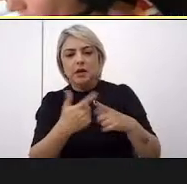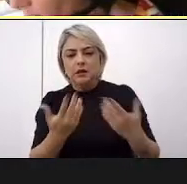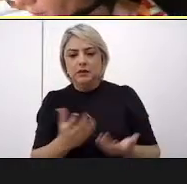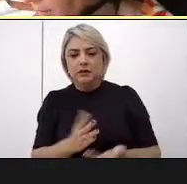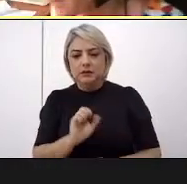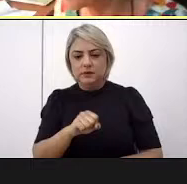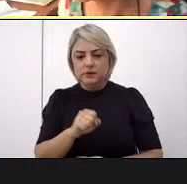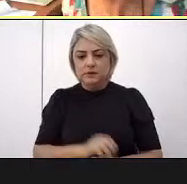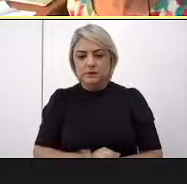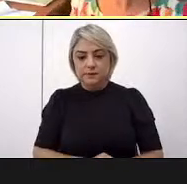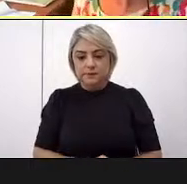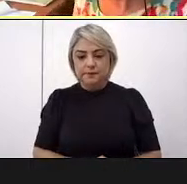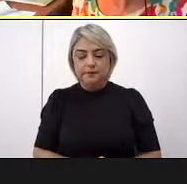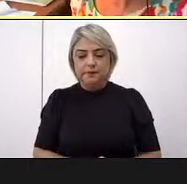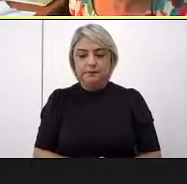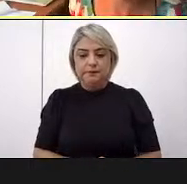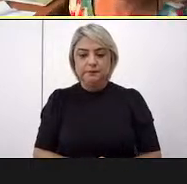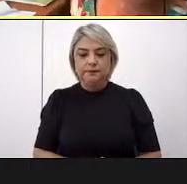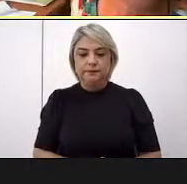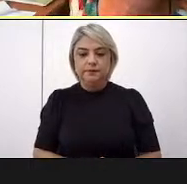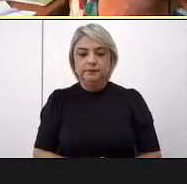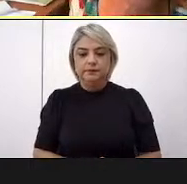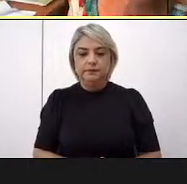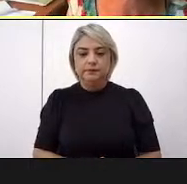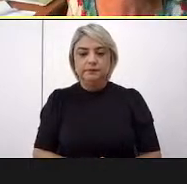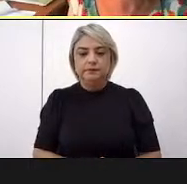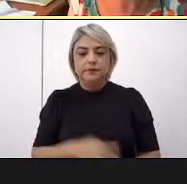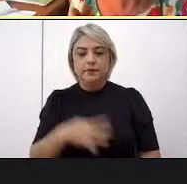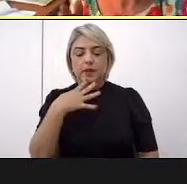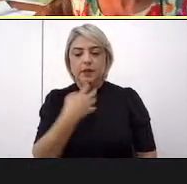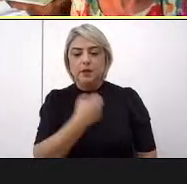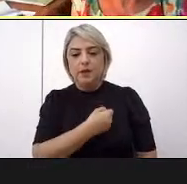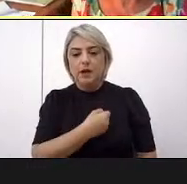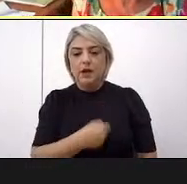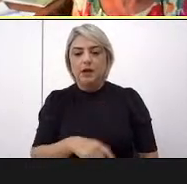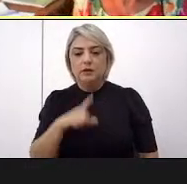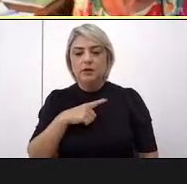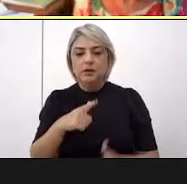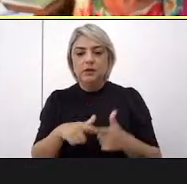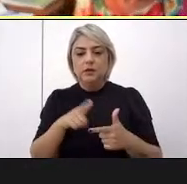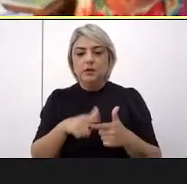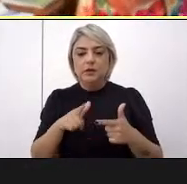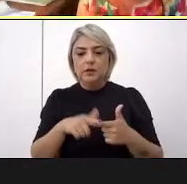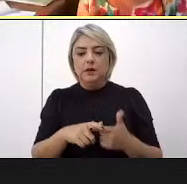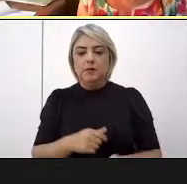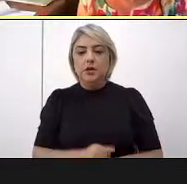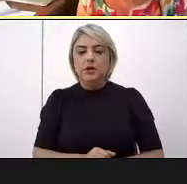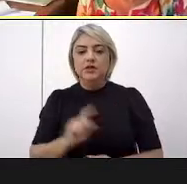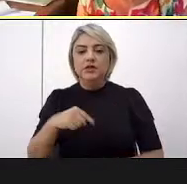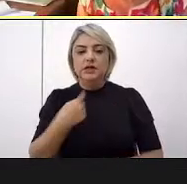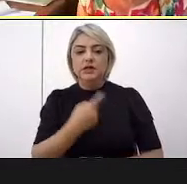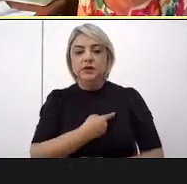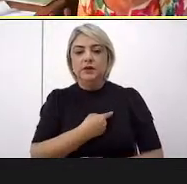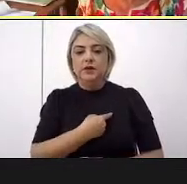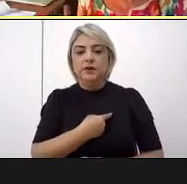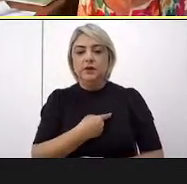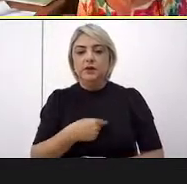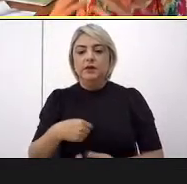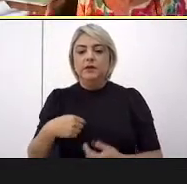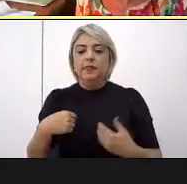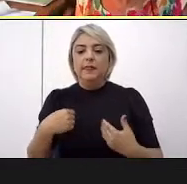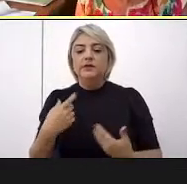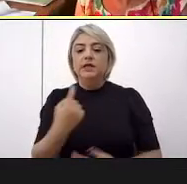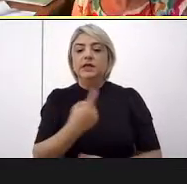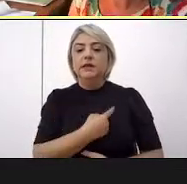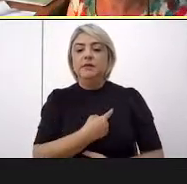Well, there's a problem with my presentation, but the idea is that the concept and the